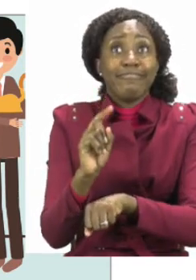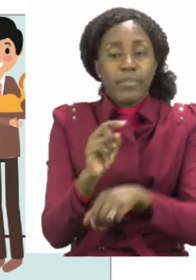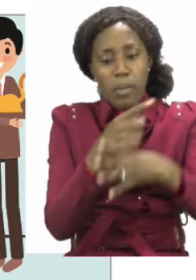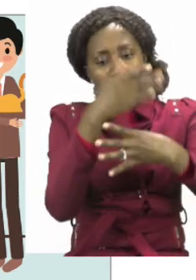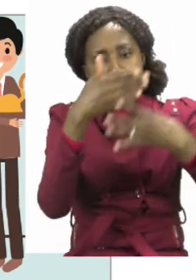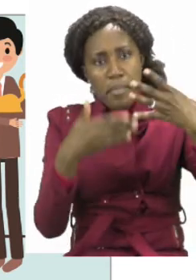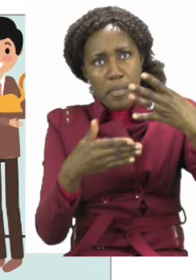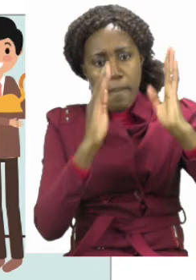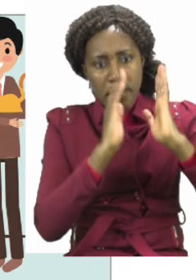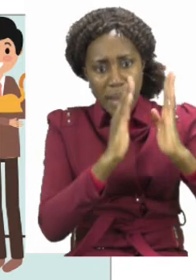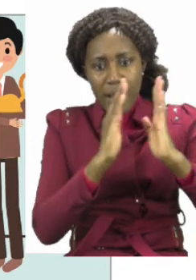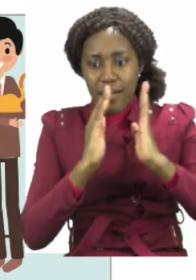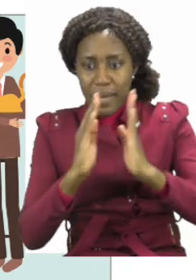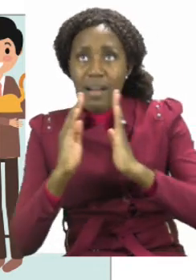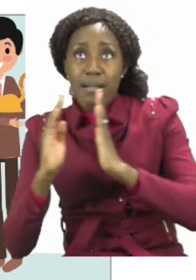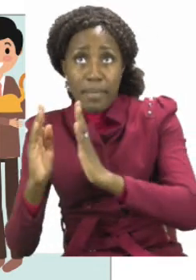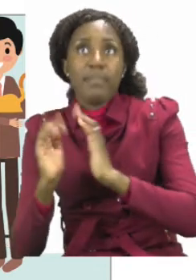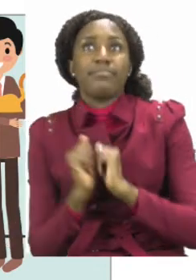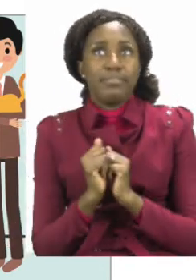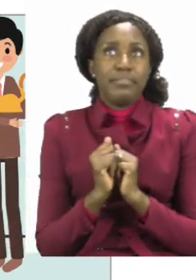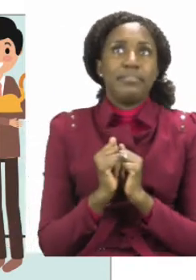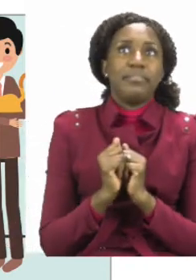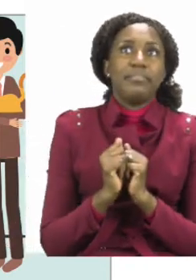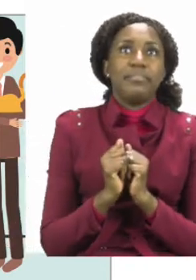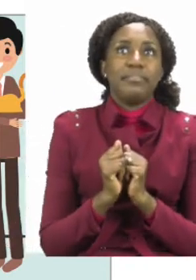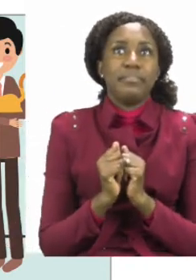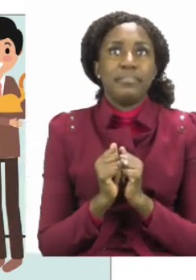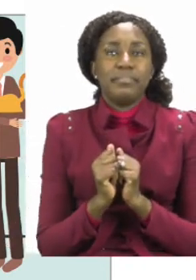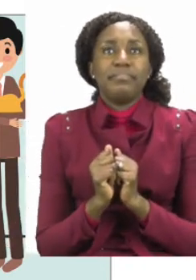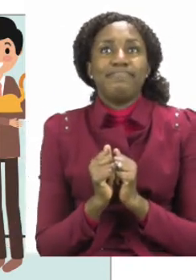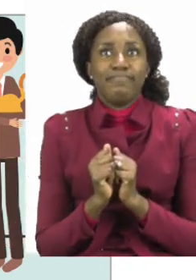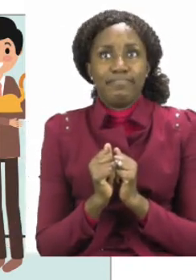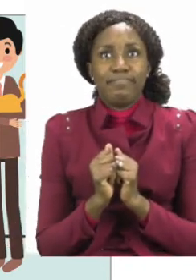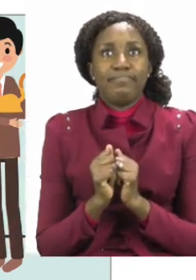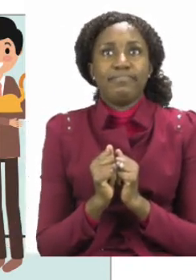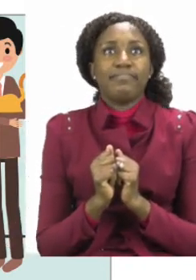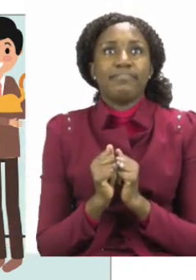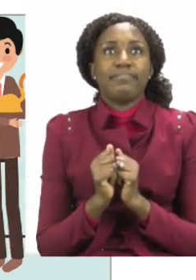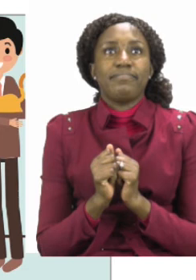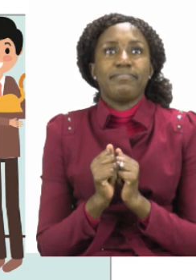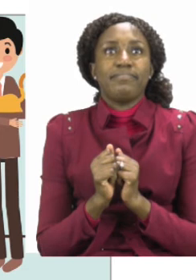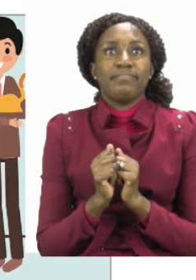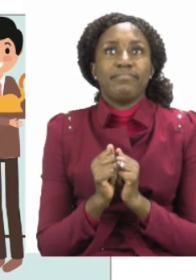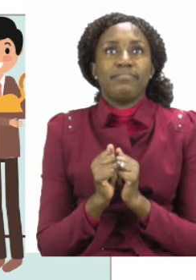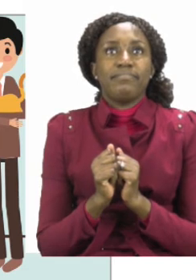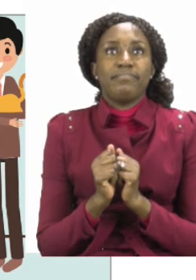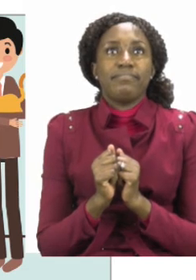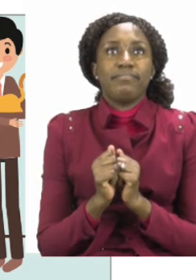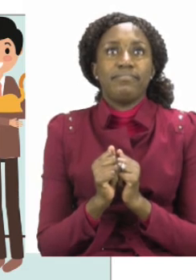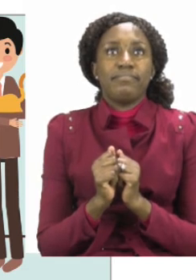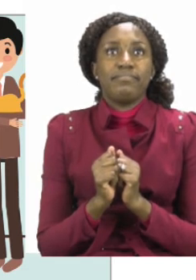and arrange the pictures in the correct sequence. Now, everyone,